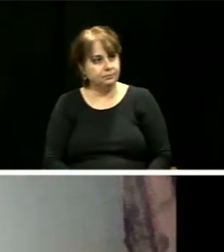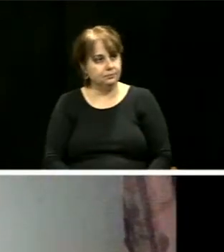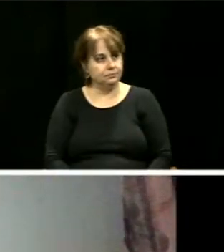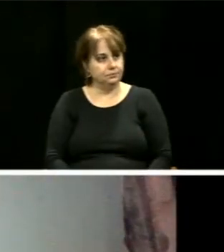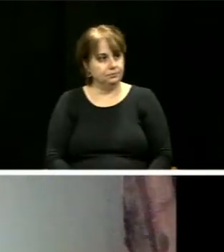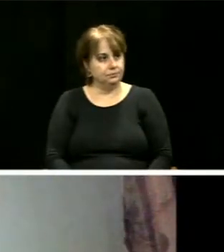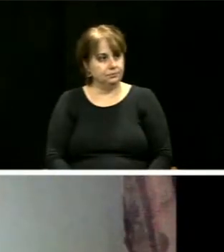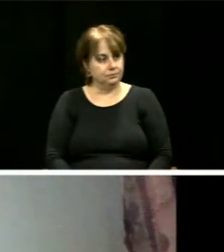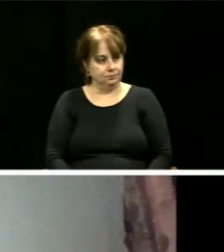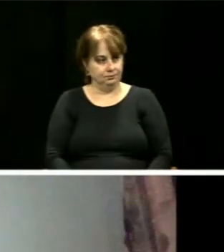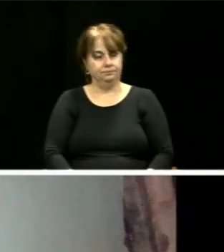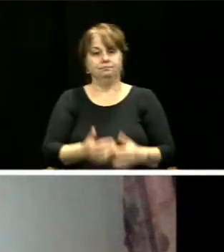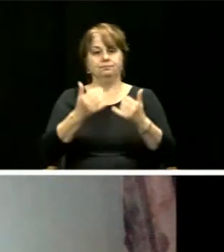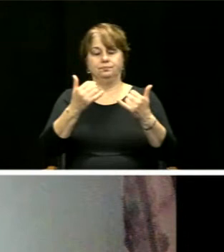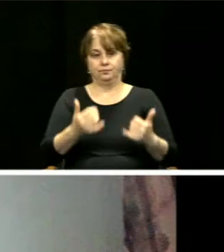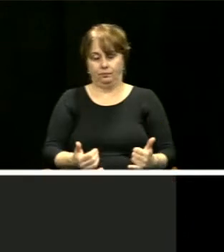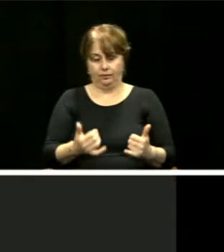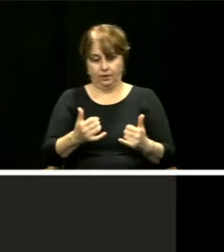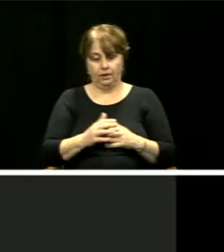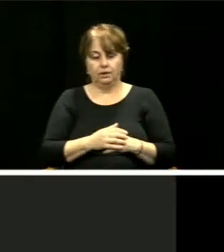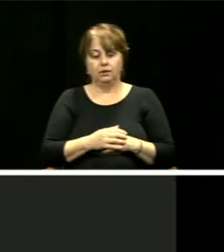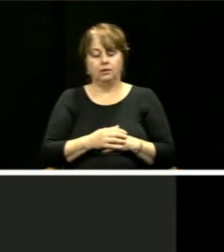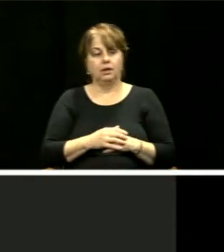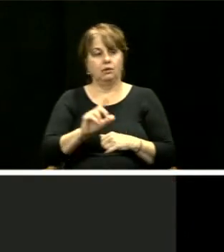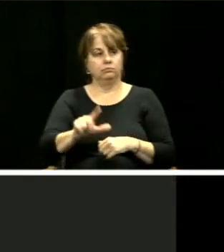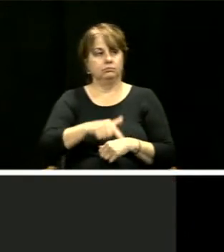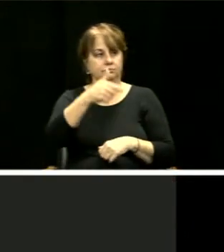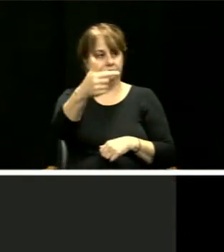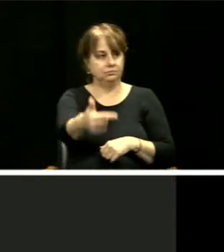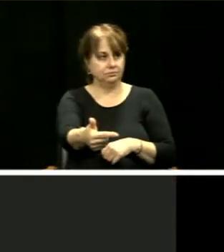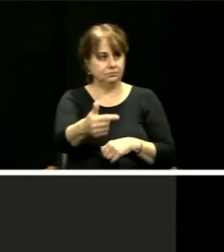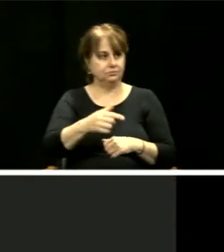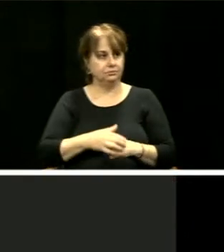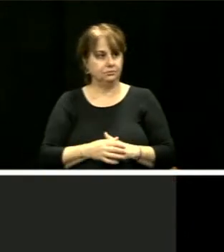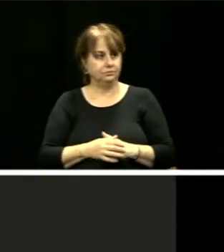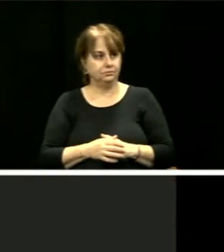Thank you. I am now going to unmute. I'm